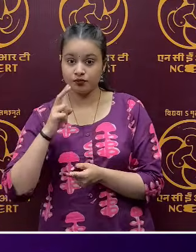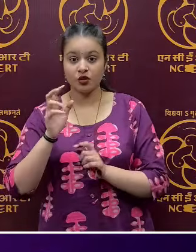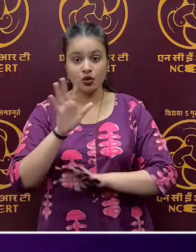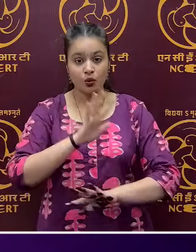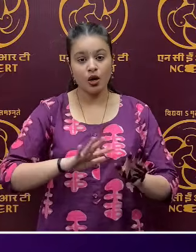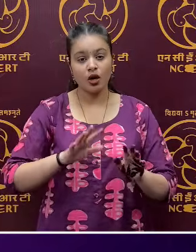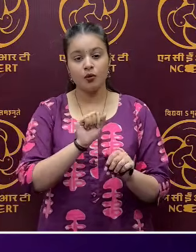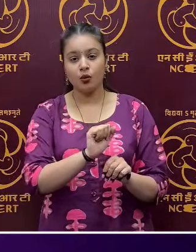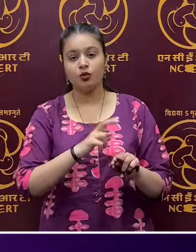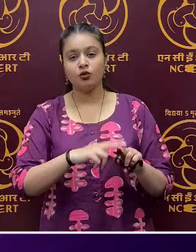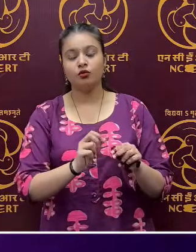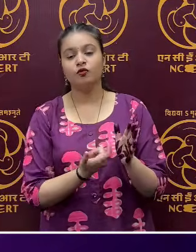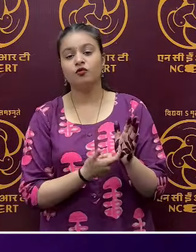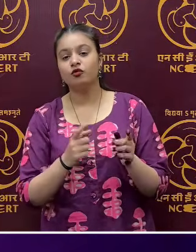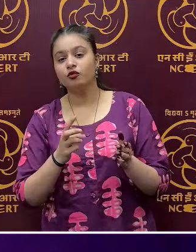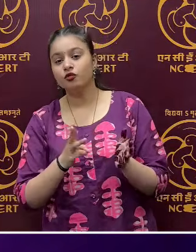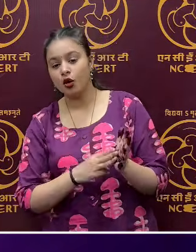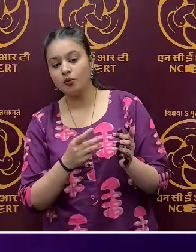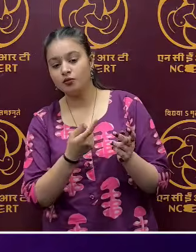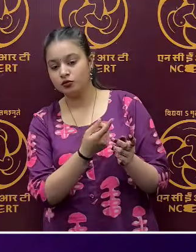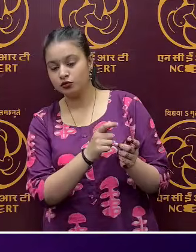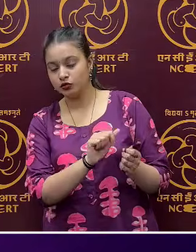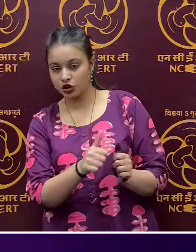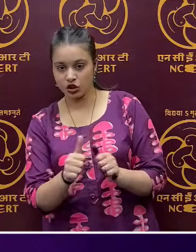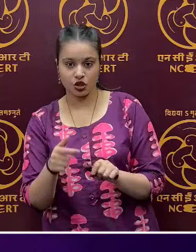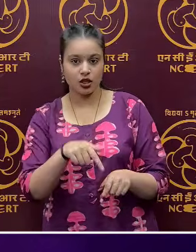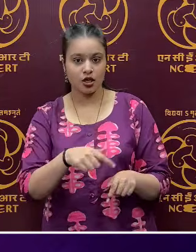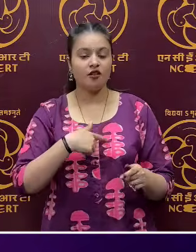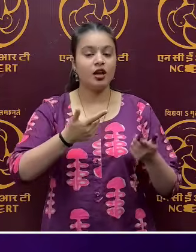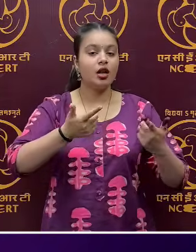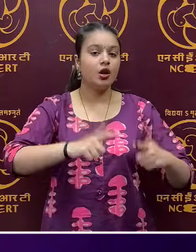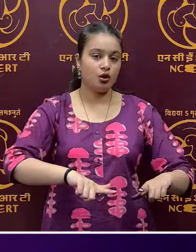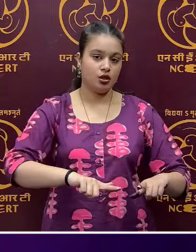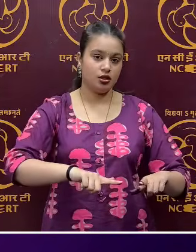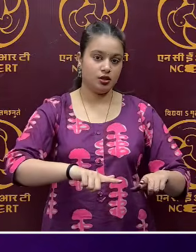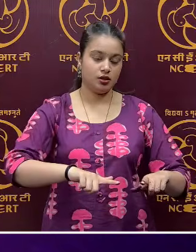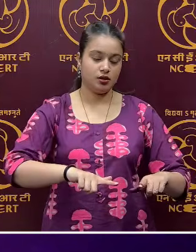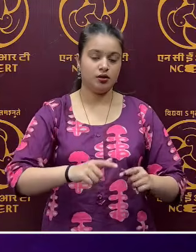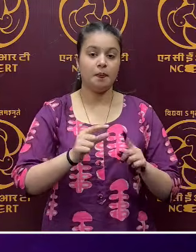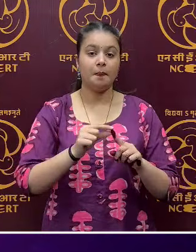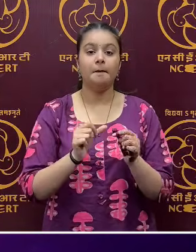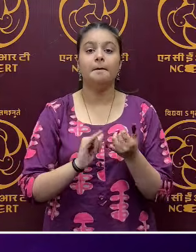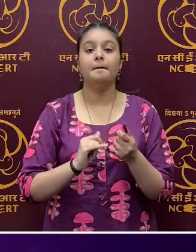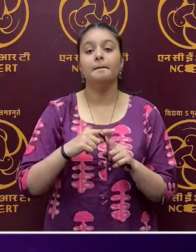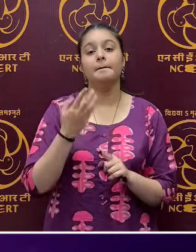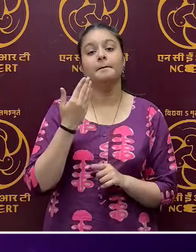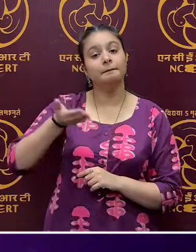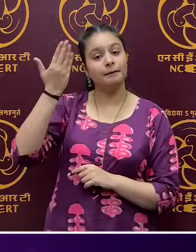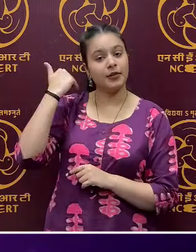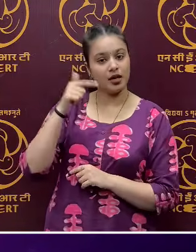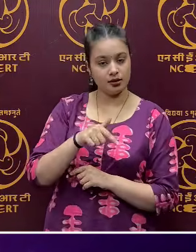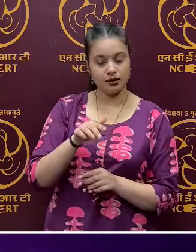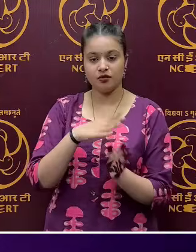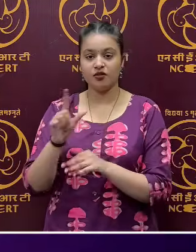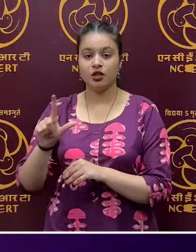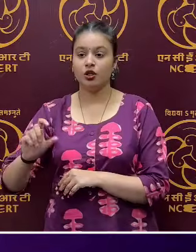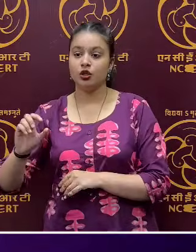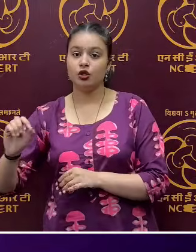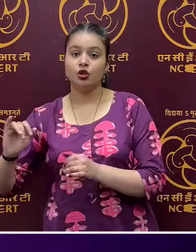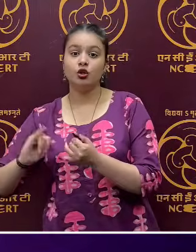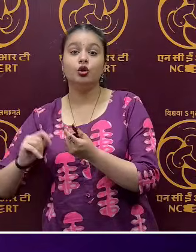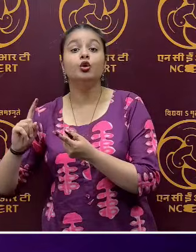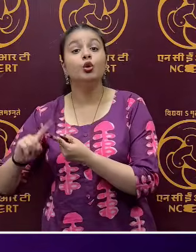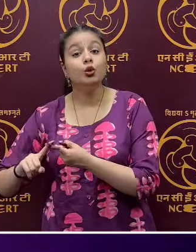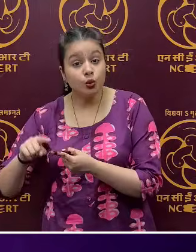into different forms in different tenses. Lost is the past tense. Yeah. whereas lose is an adjective. So here also